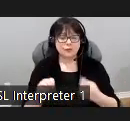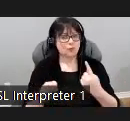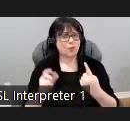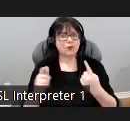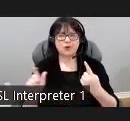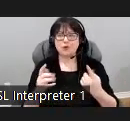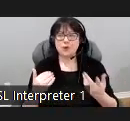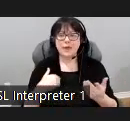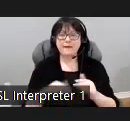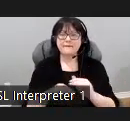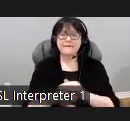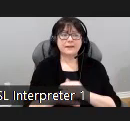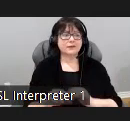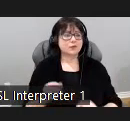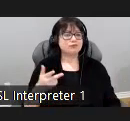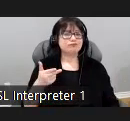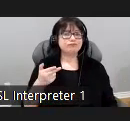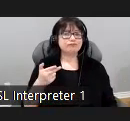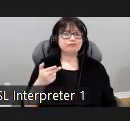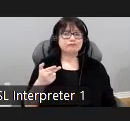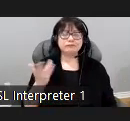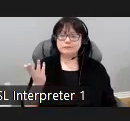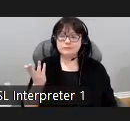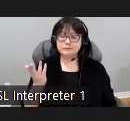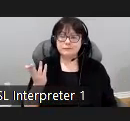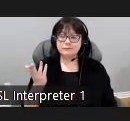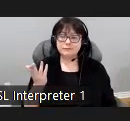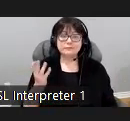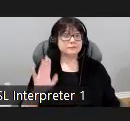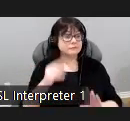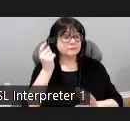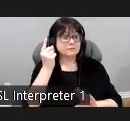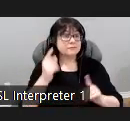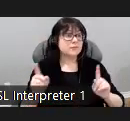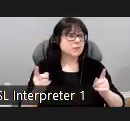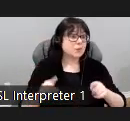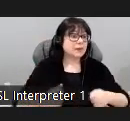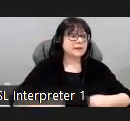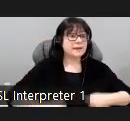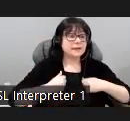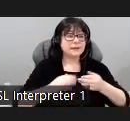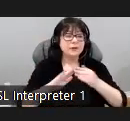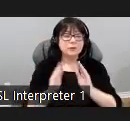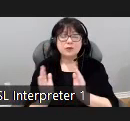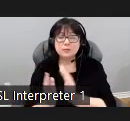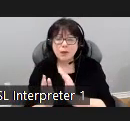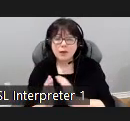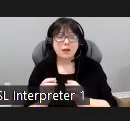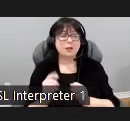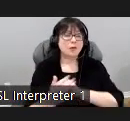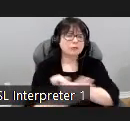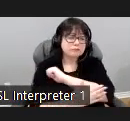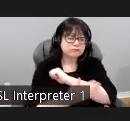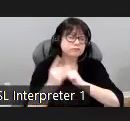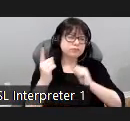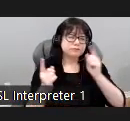and understanding that living in rural and remote communities, your risks go up. Some of